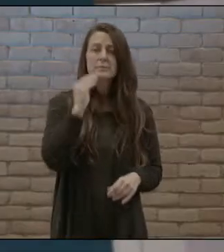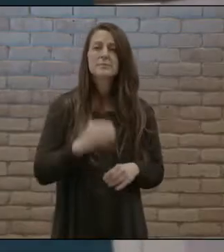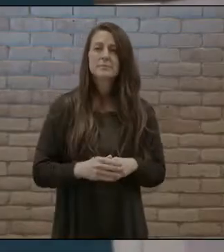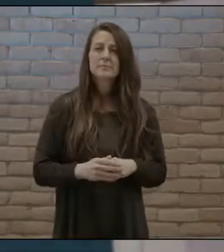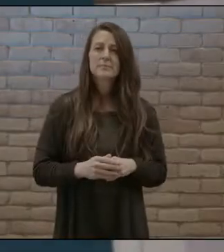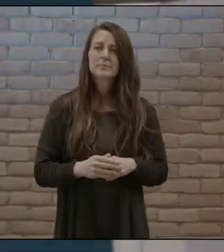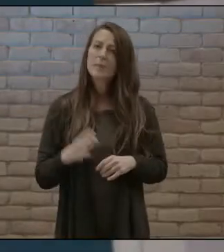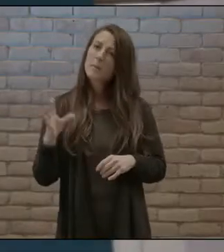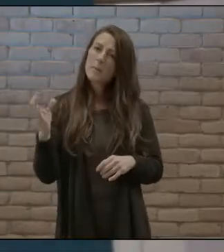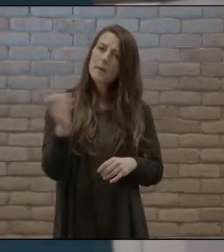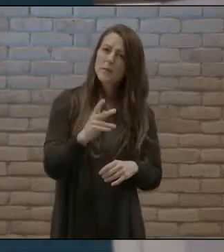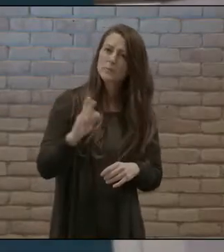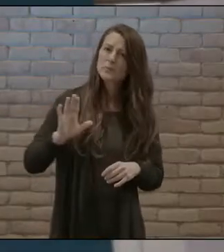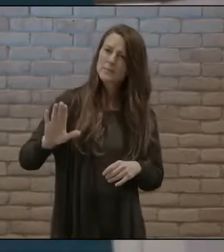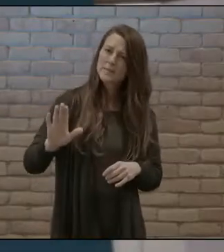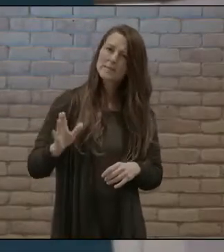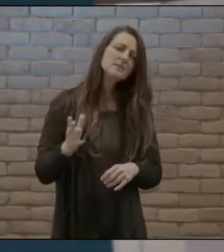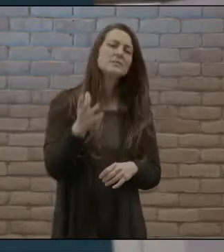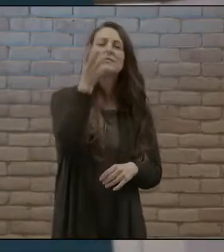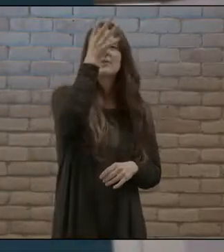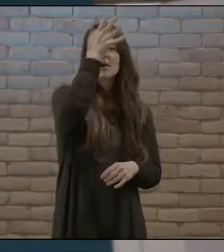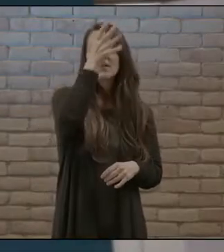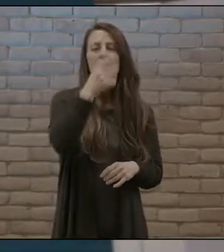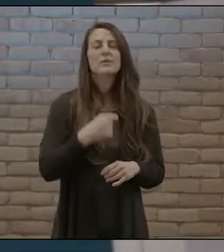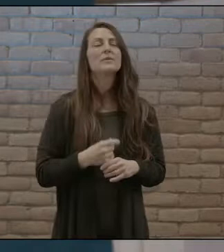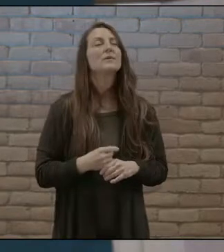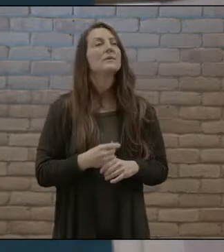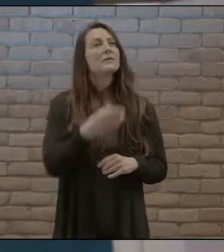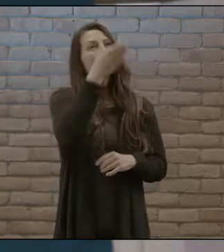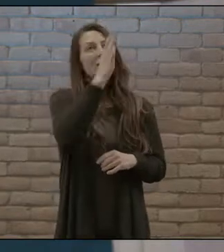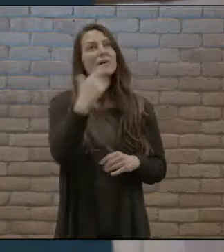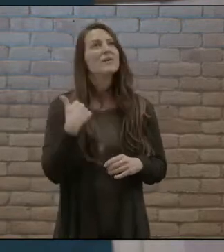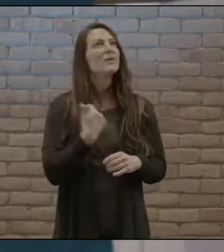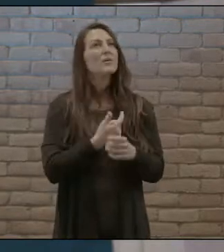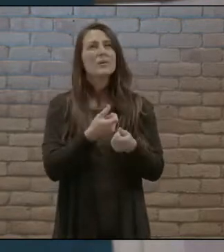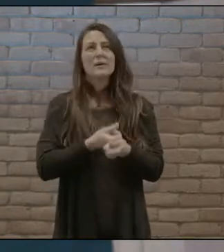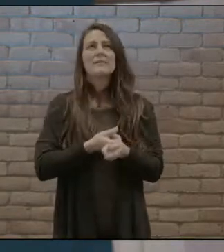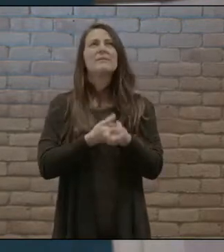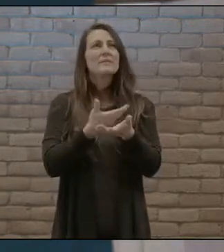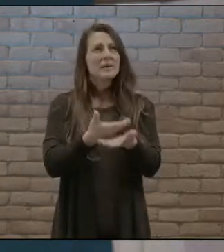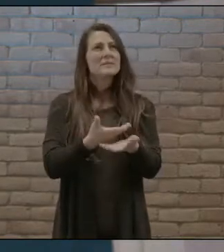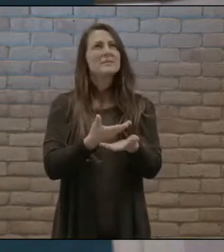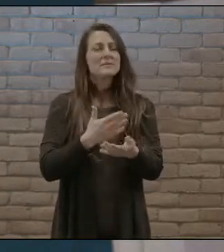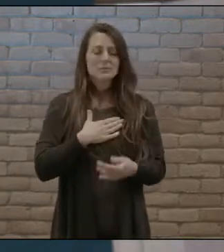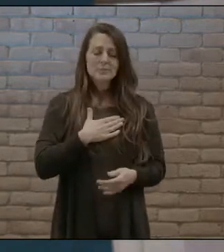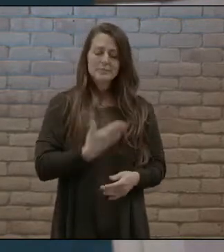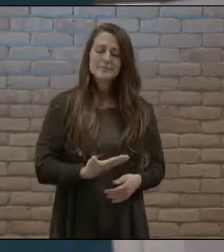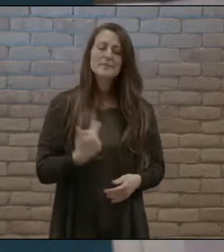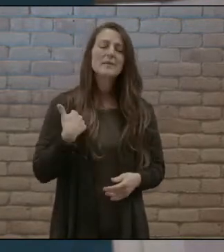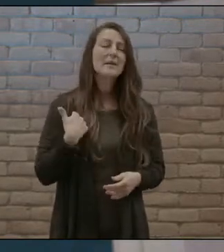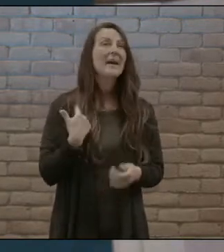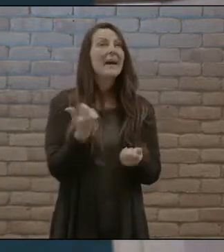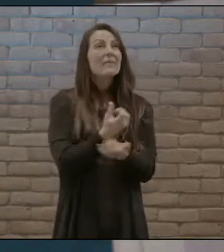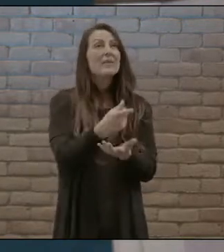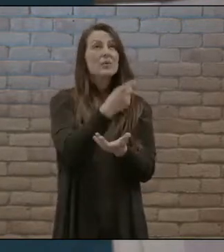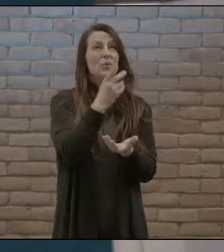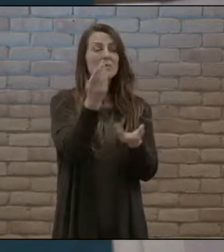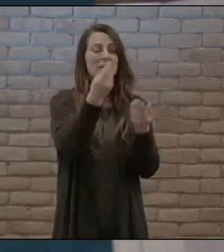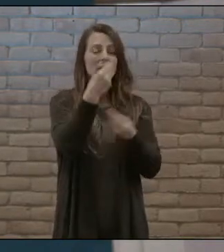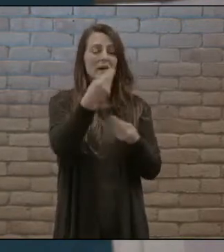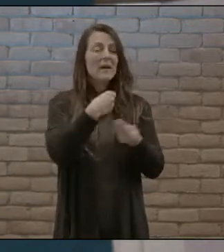Father. And so, Almighty God, we confess to you that we have squandered what you have given.